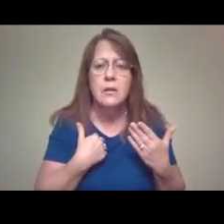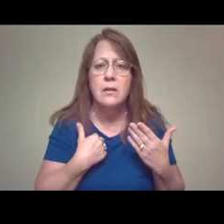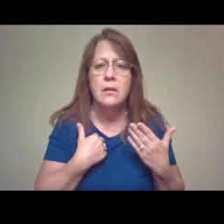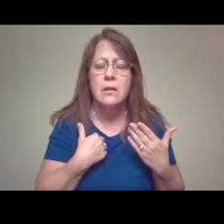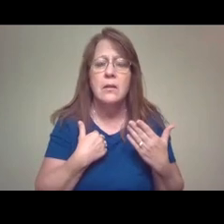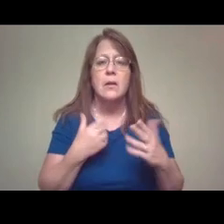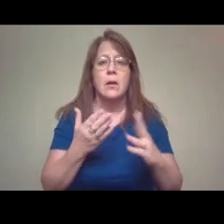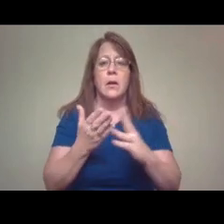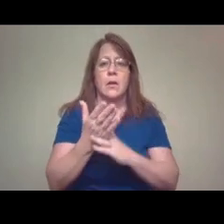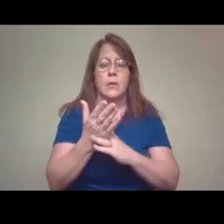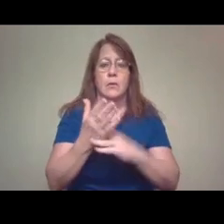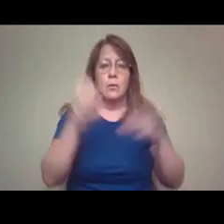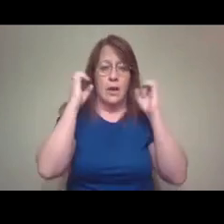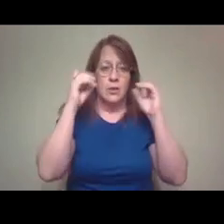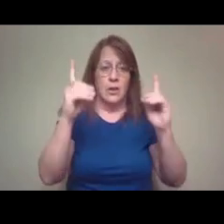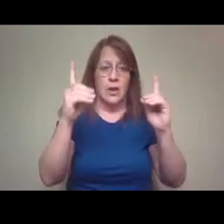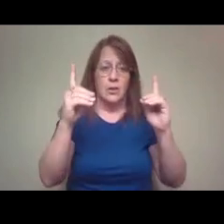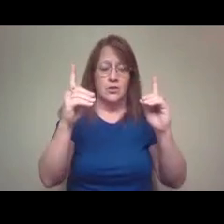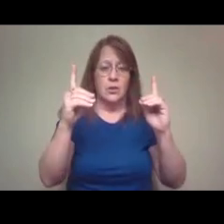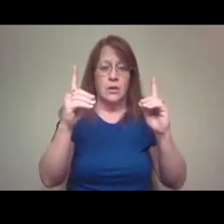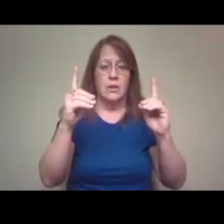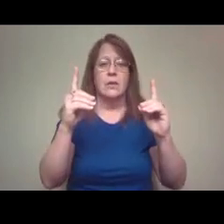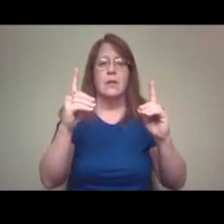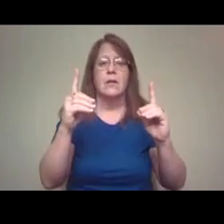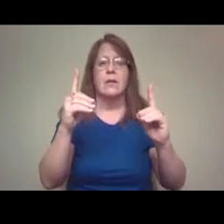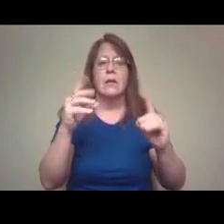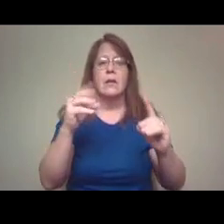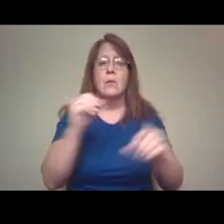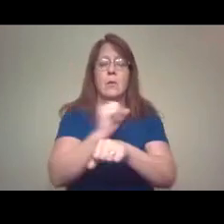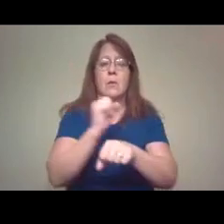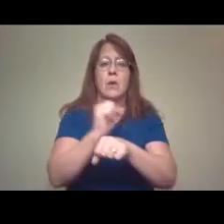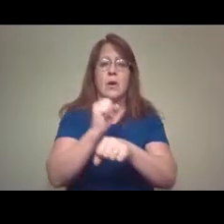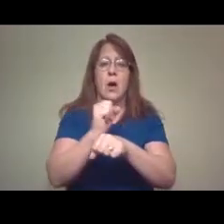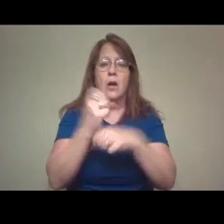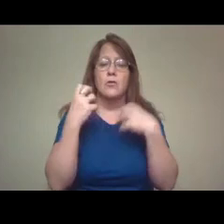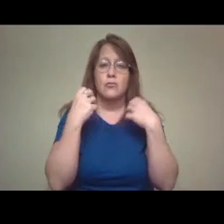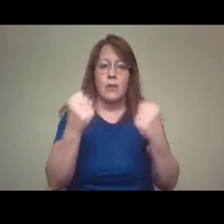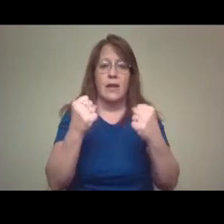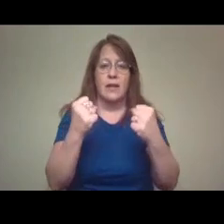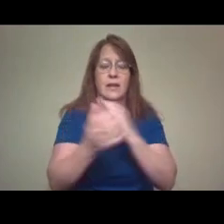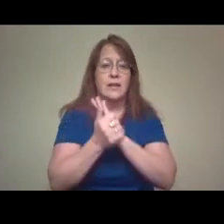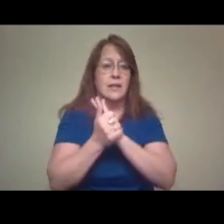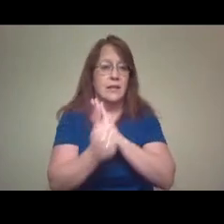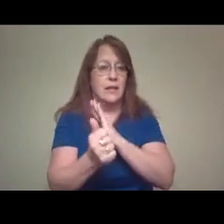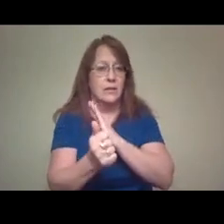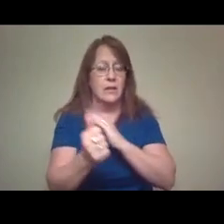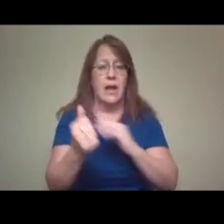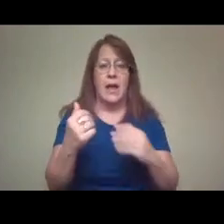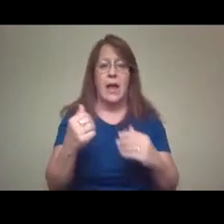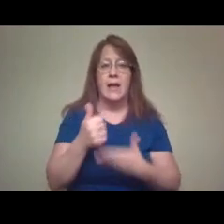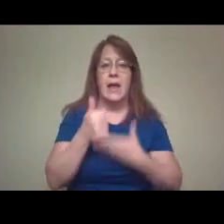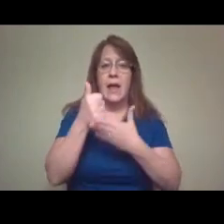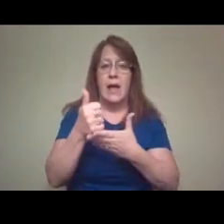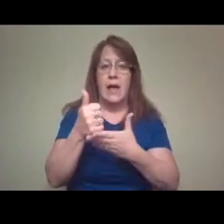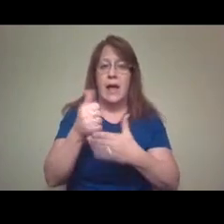Through education and awareness, we work on strengthening skills and knowledge related to promoting help-seeking behavior,